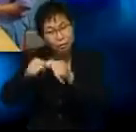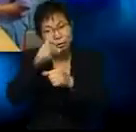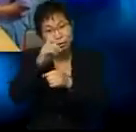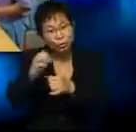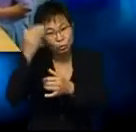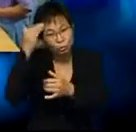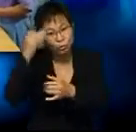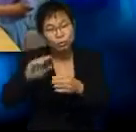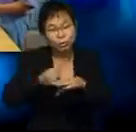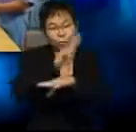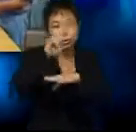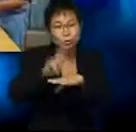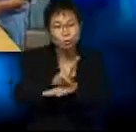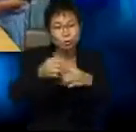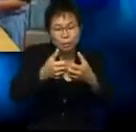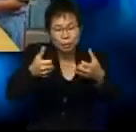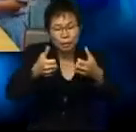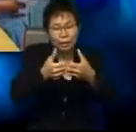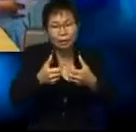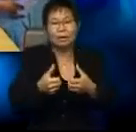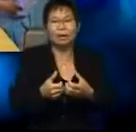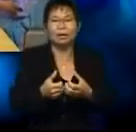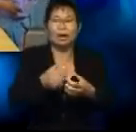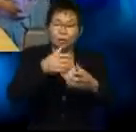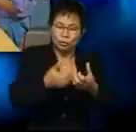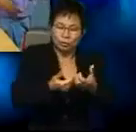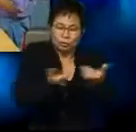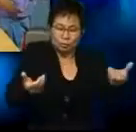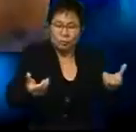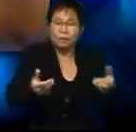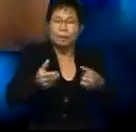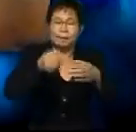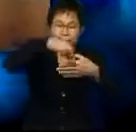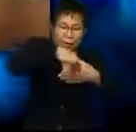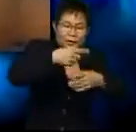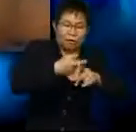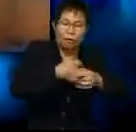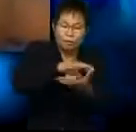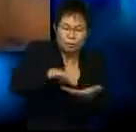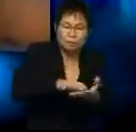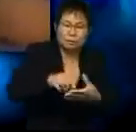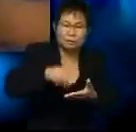want to use a magnet? Yes, I want to separate the paper clip from the mixture.